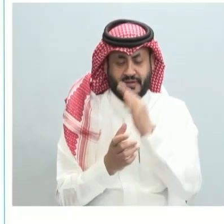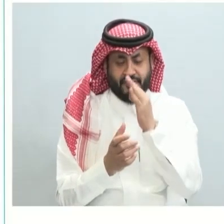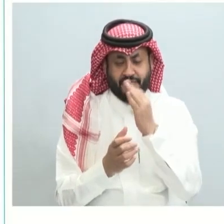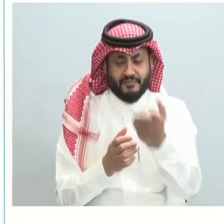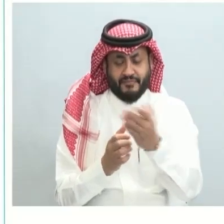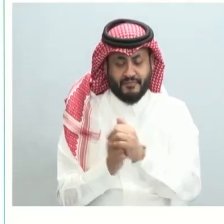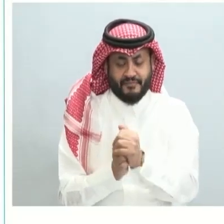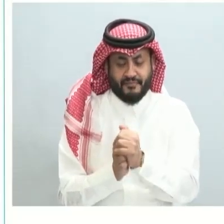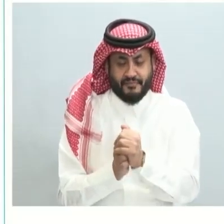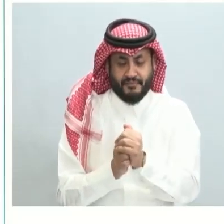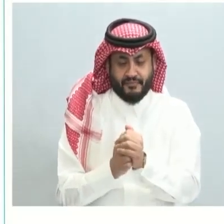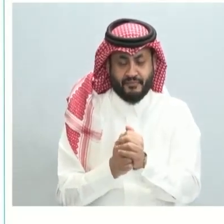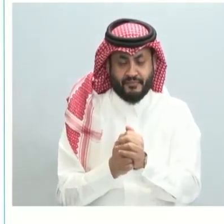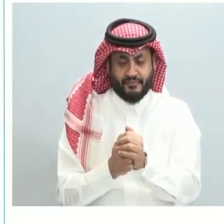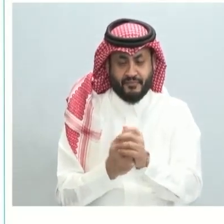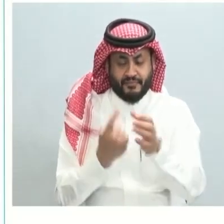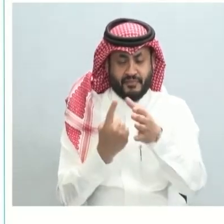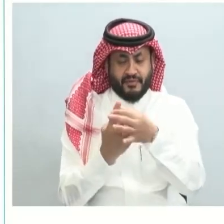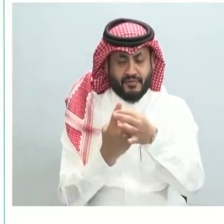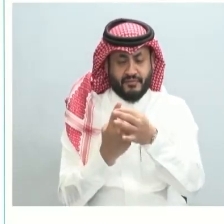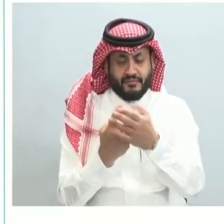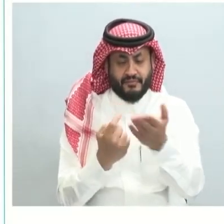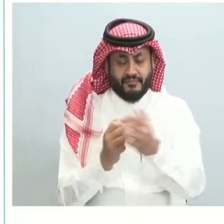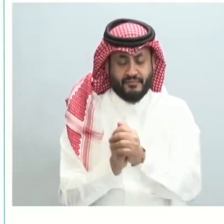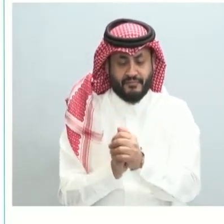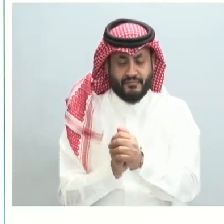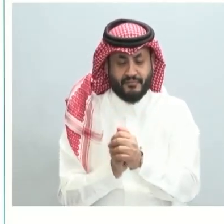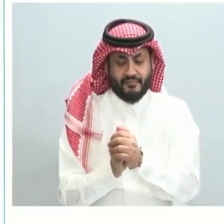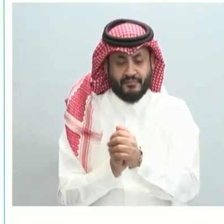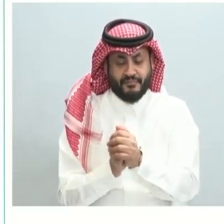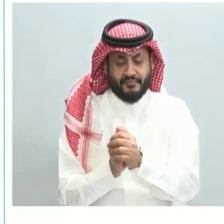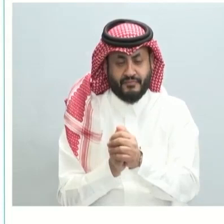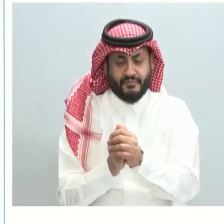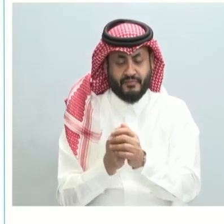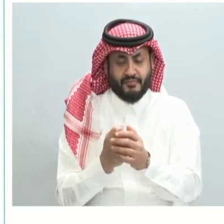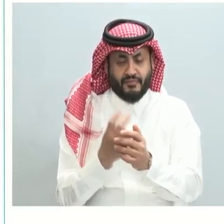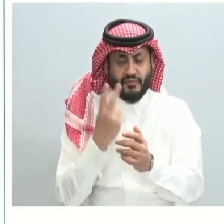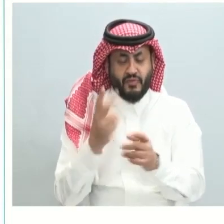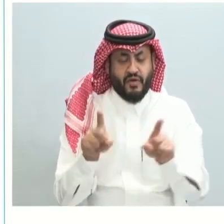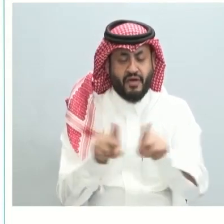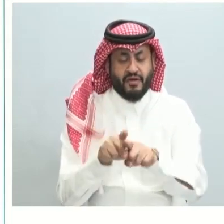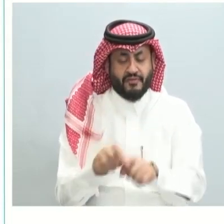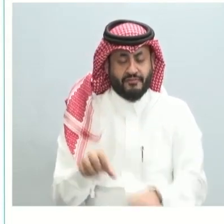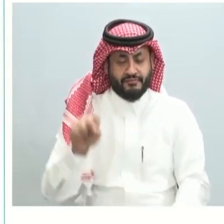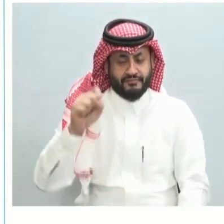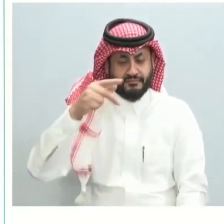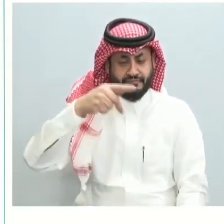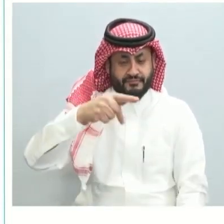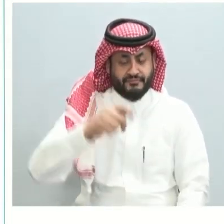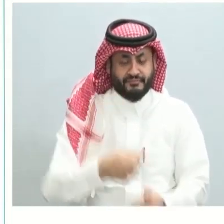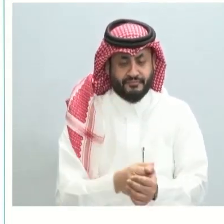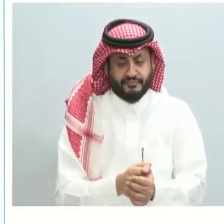sounds. So the first sound here we have is the sound that has two letters, S and